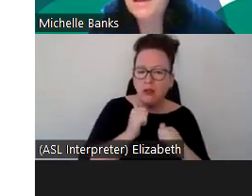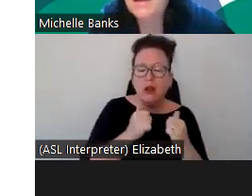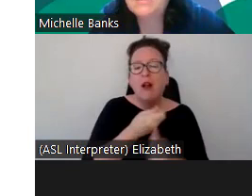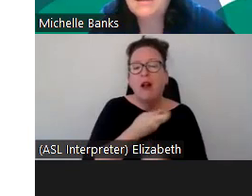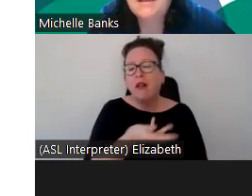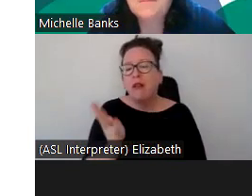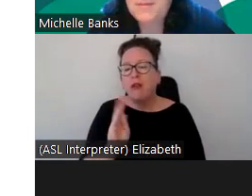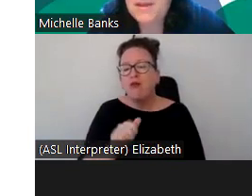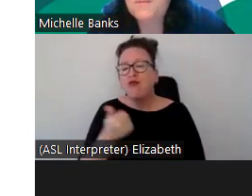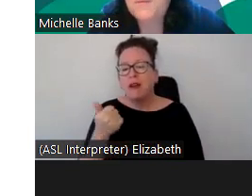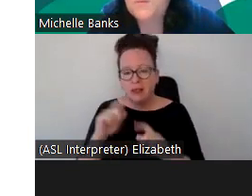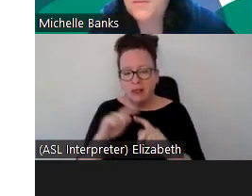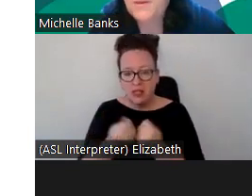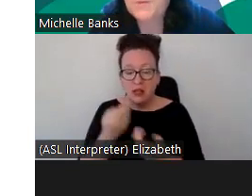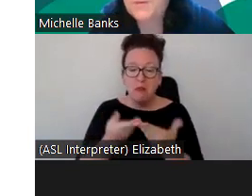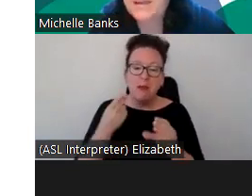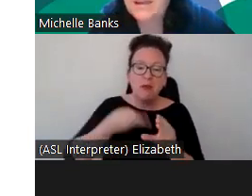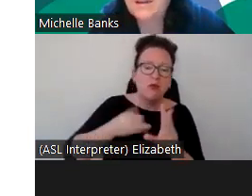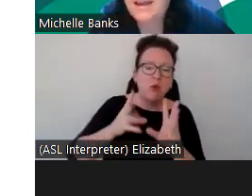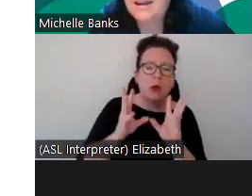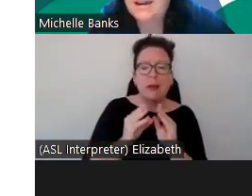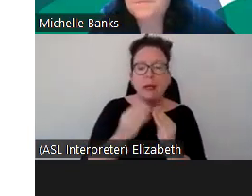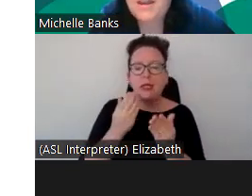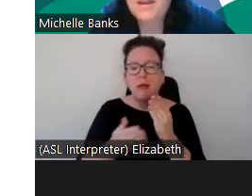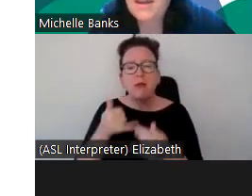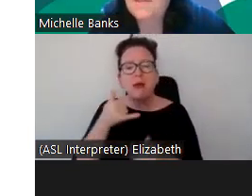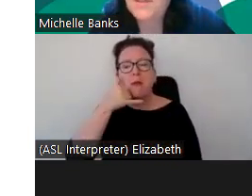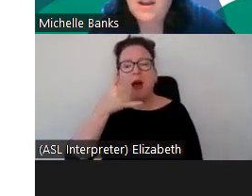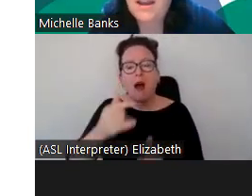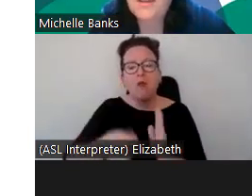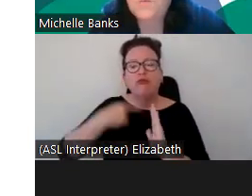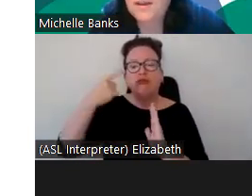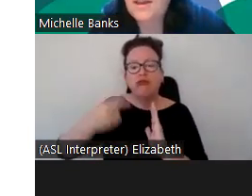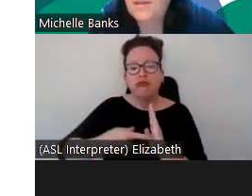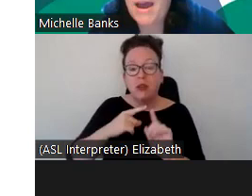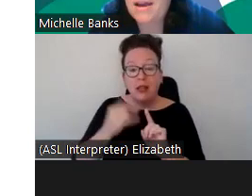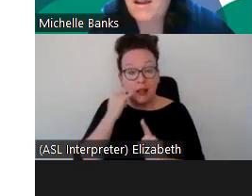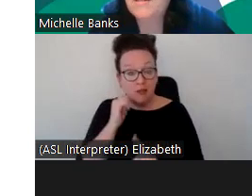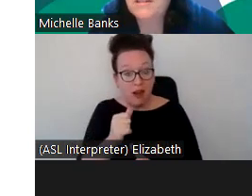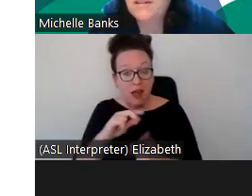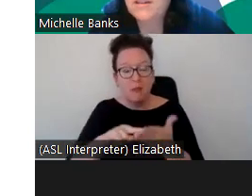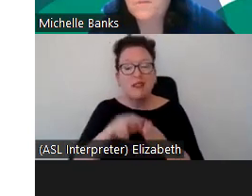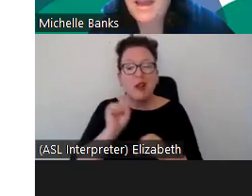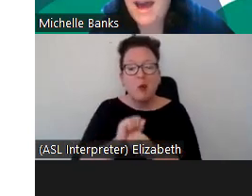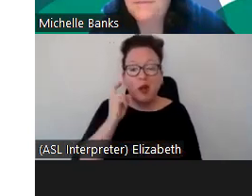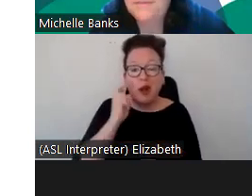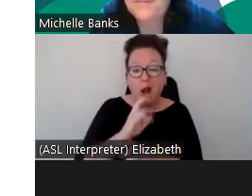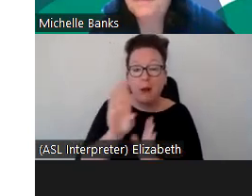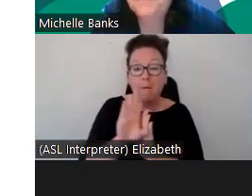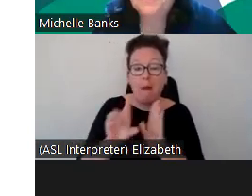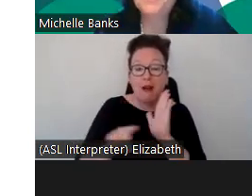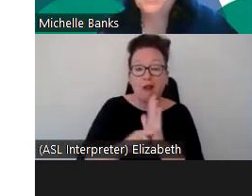at your meetings, might be on the phone with you here and there. If they're not, they're working in the background on your